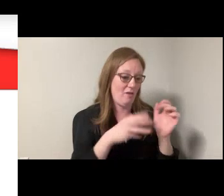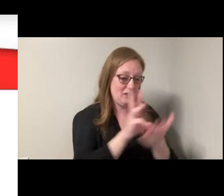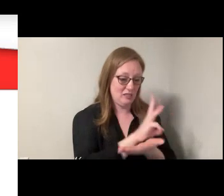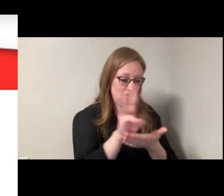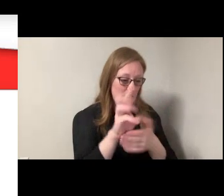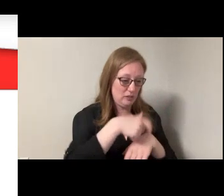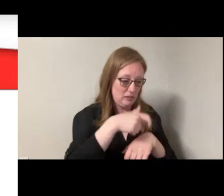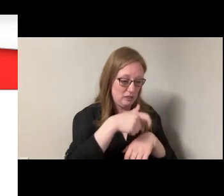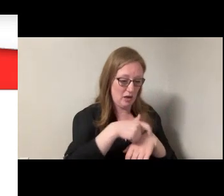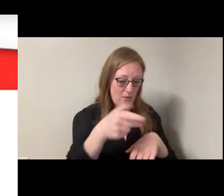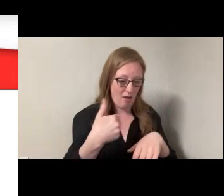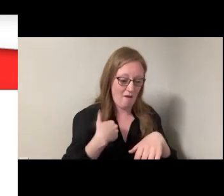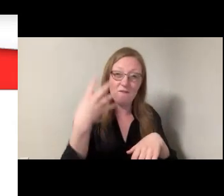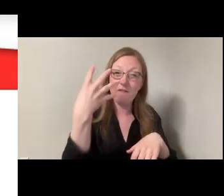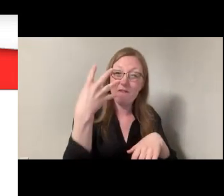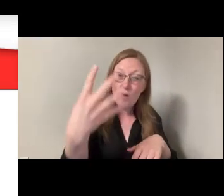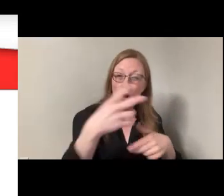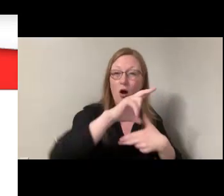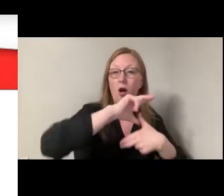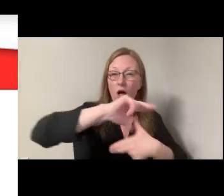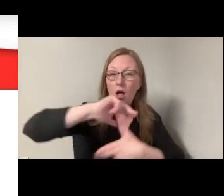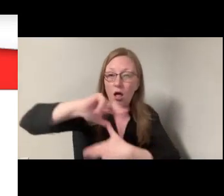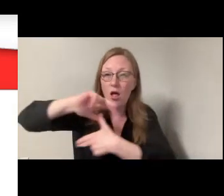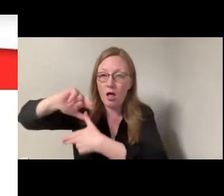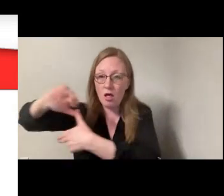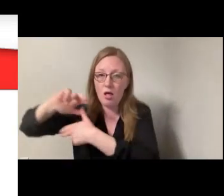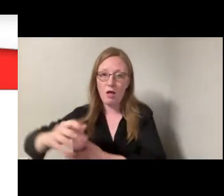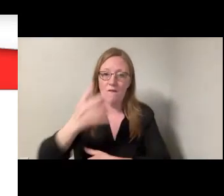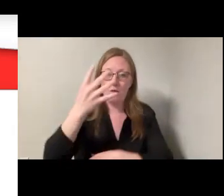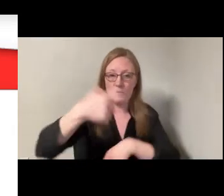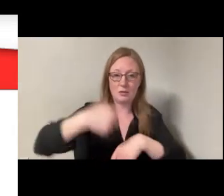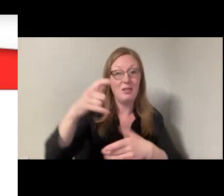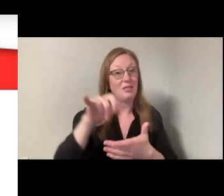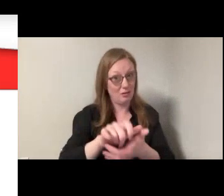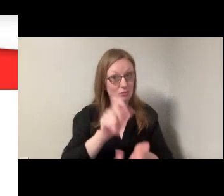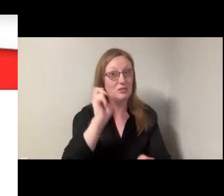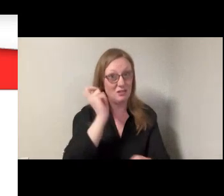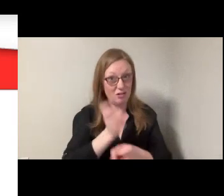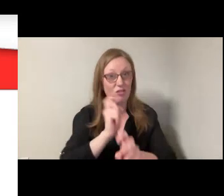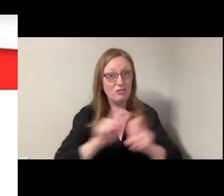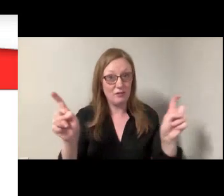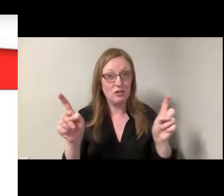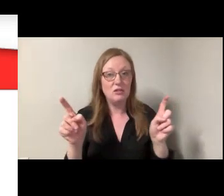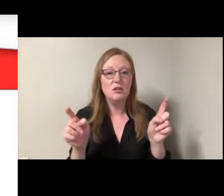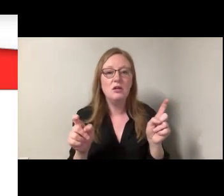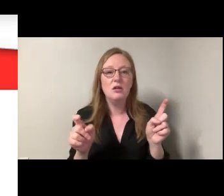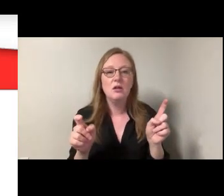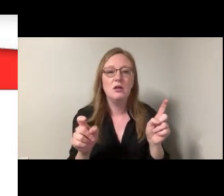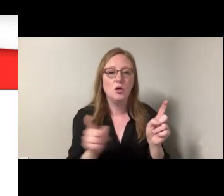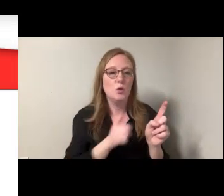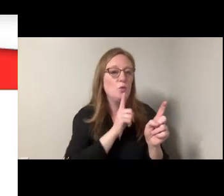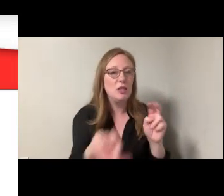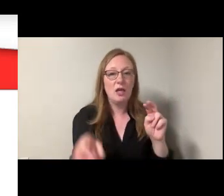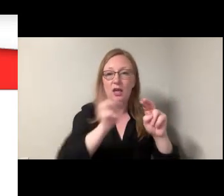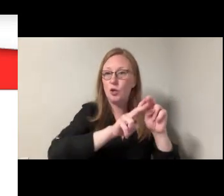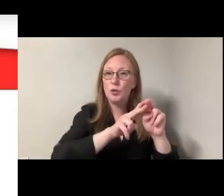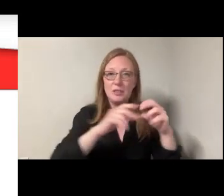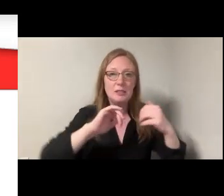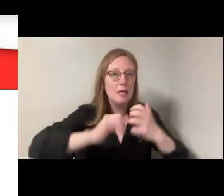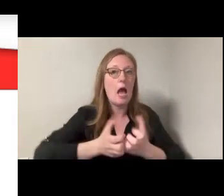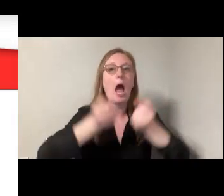period, we were dealing with 4 simultaneous events. So that made it a lot different. It just dramatically increased the level of